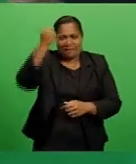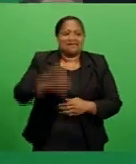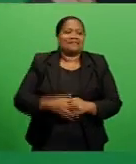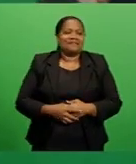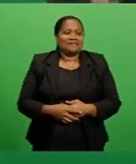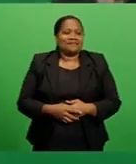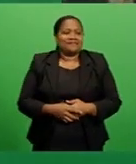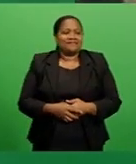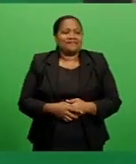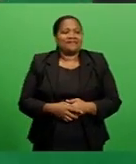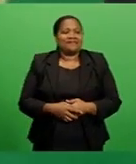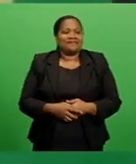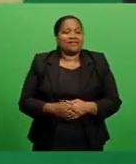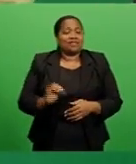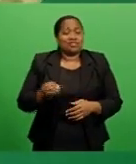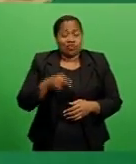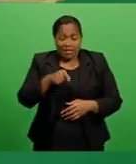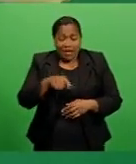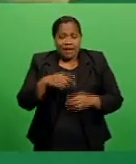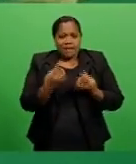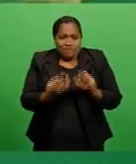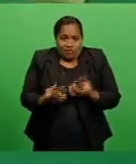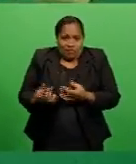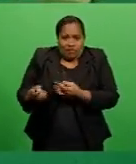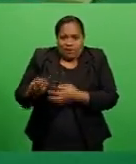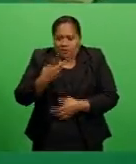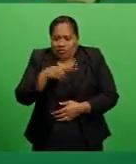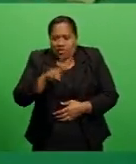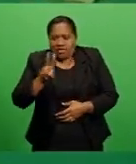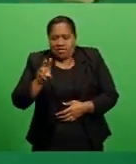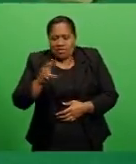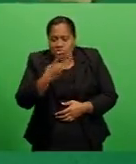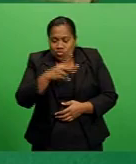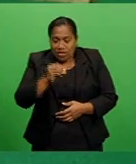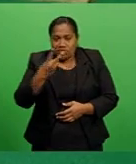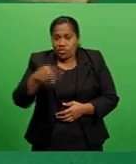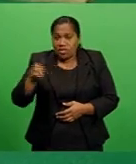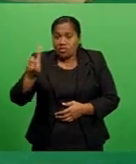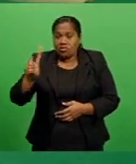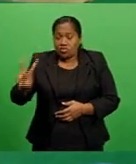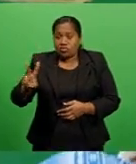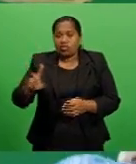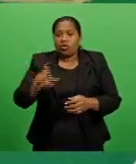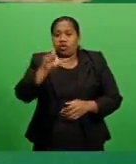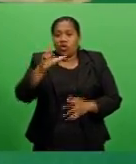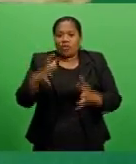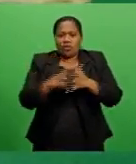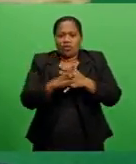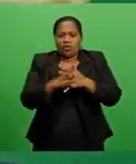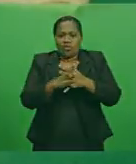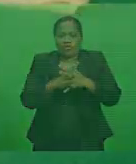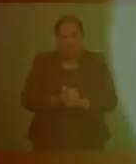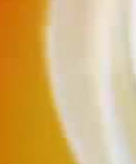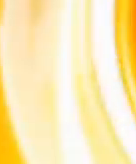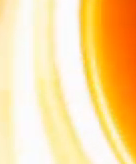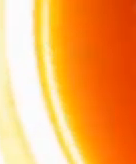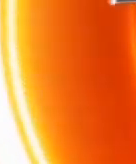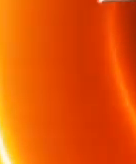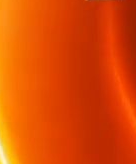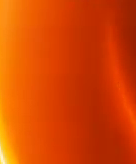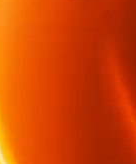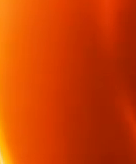others are preparing for sanctioned meets for the 2022 Commonwealth Games. Tali Materkula, FBC Sports.